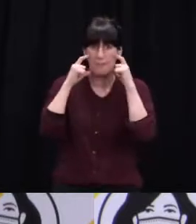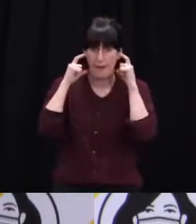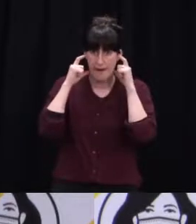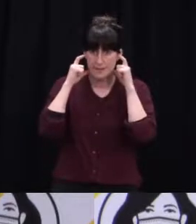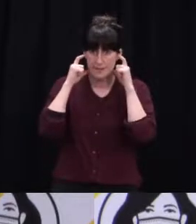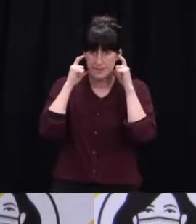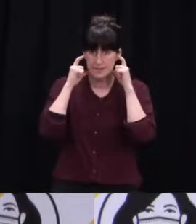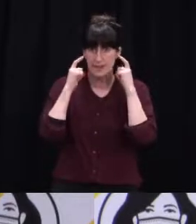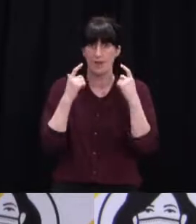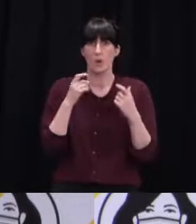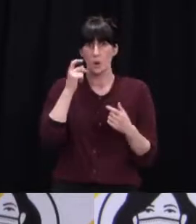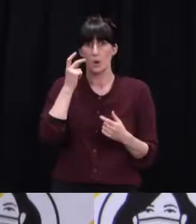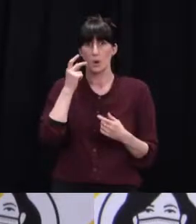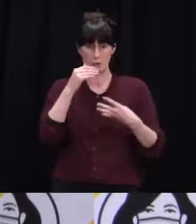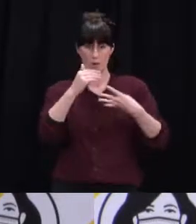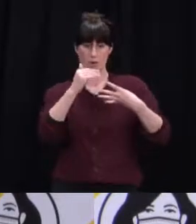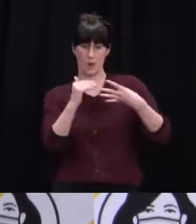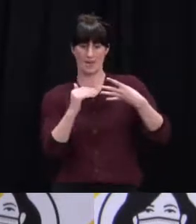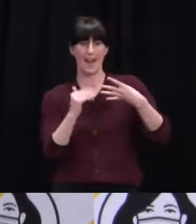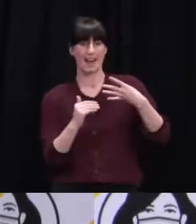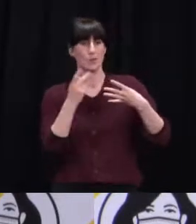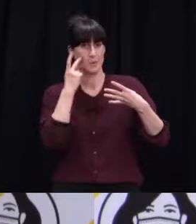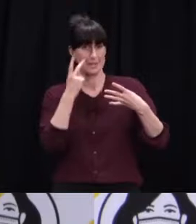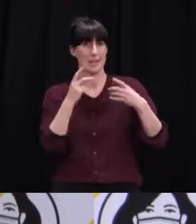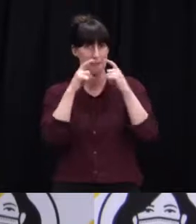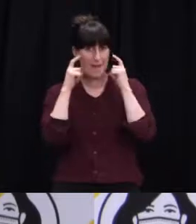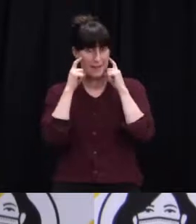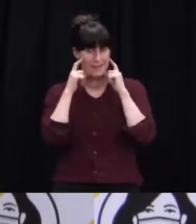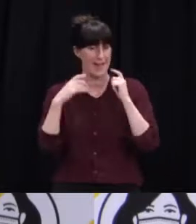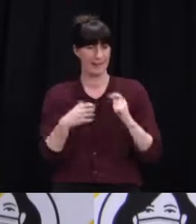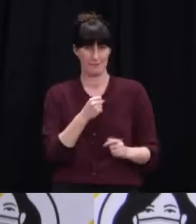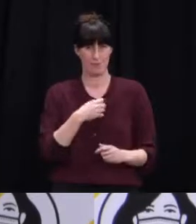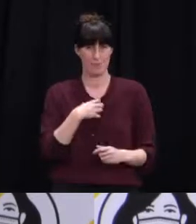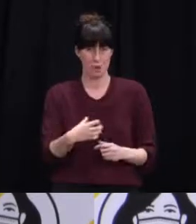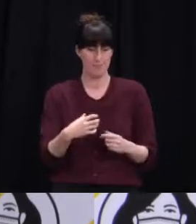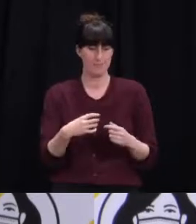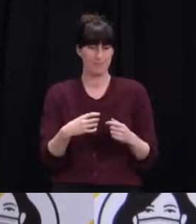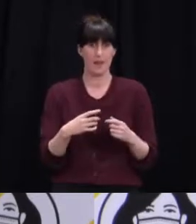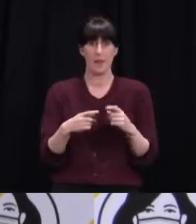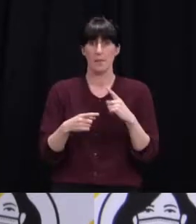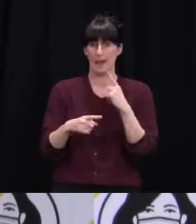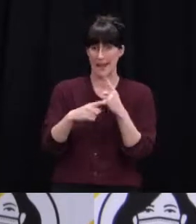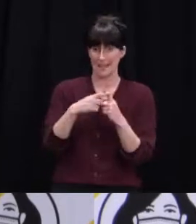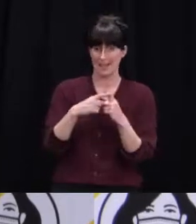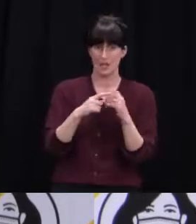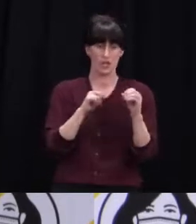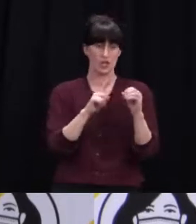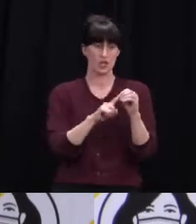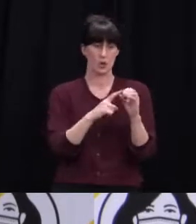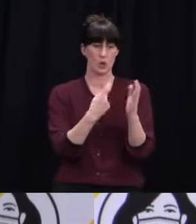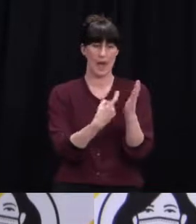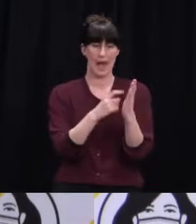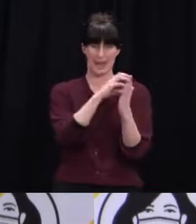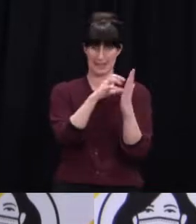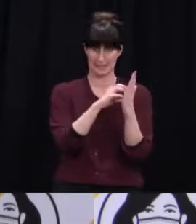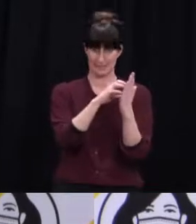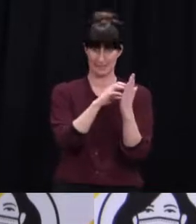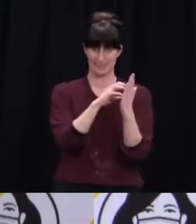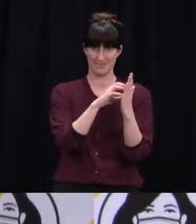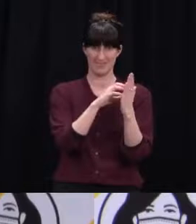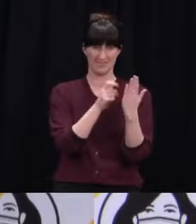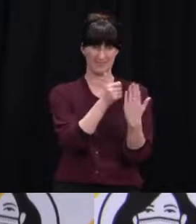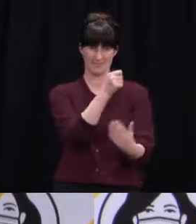will have seen that through our response so far. So yes, mask use will continue to be a greater feature as we step down and through alert levels. So